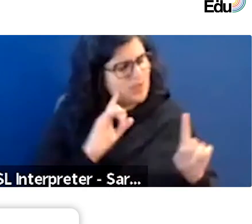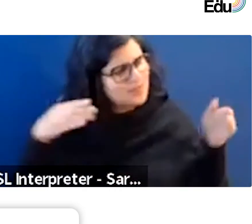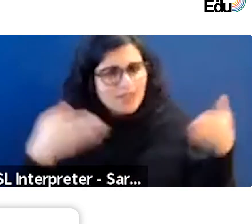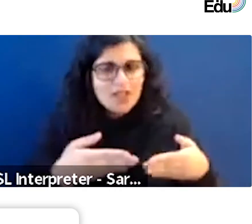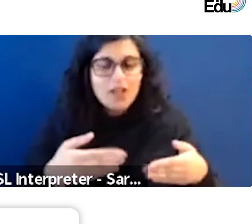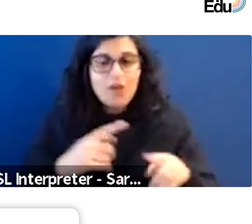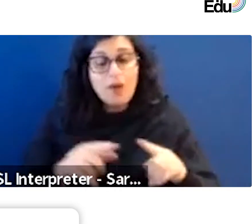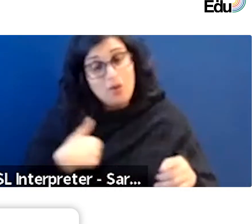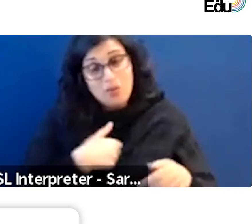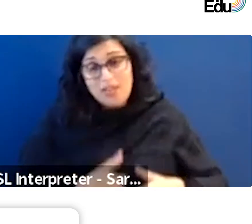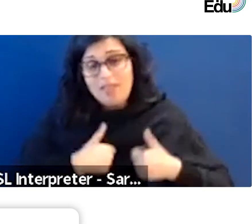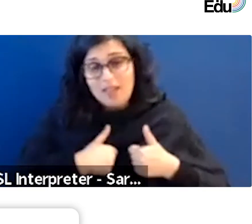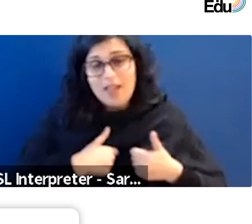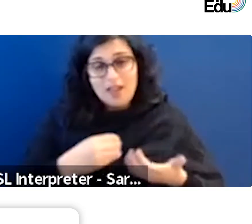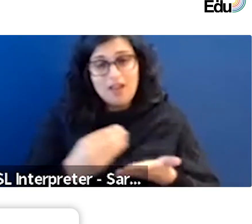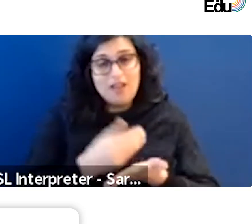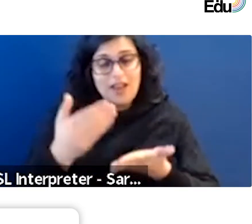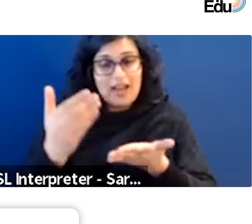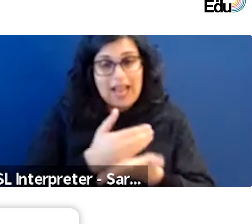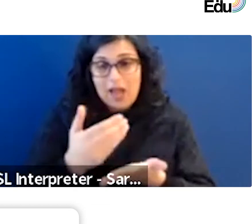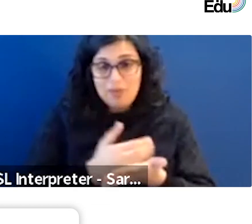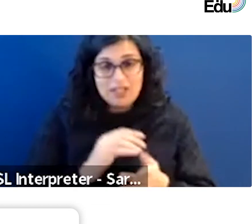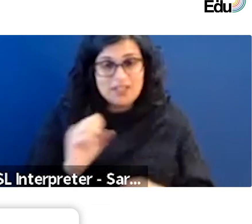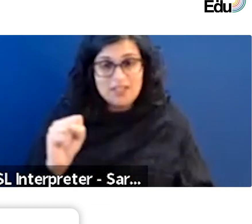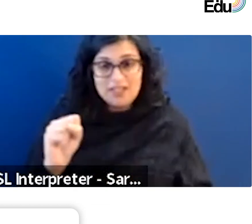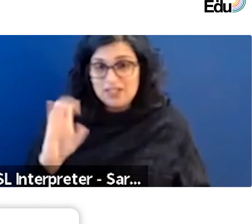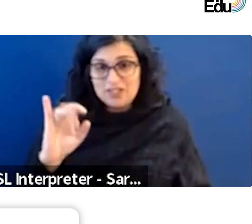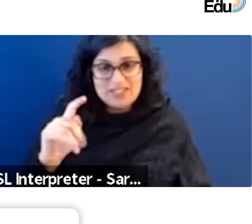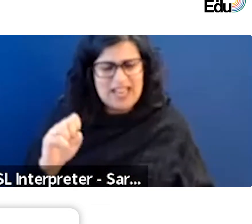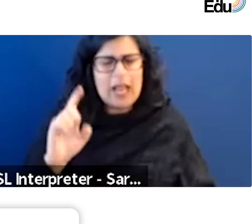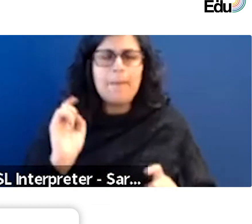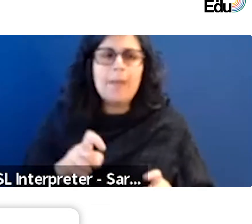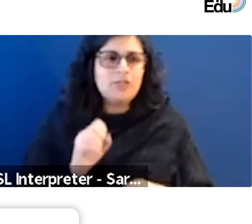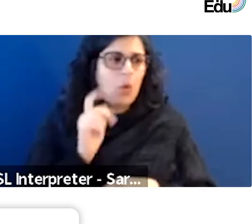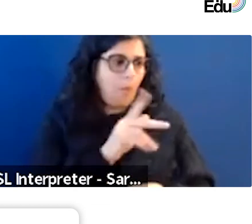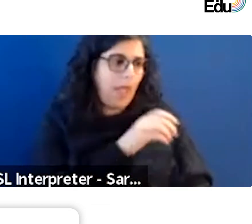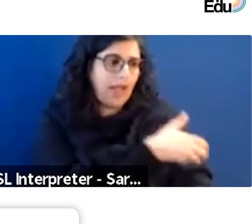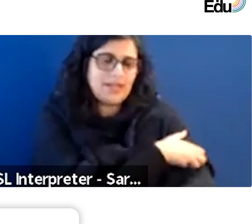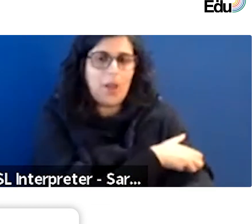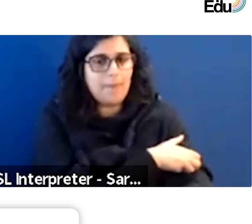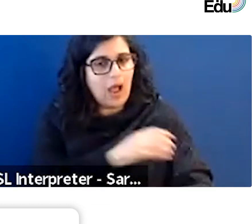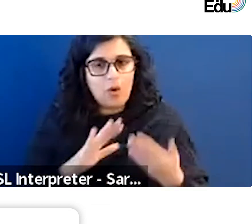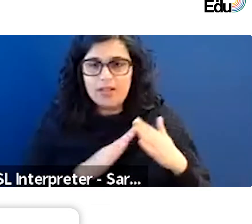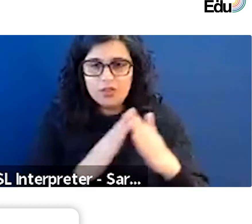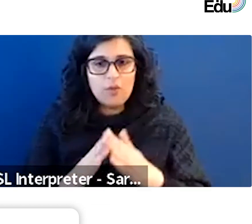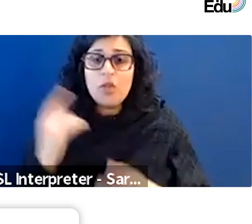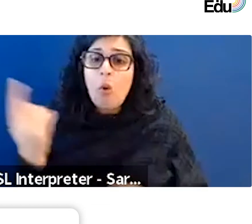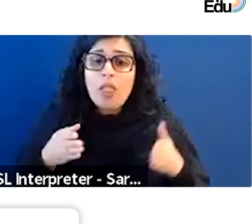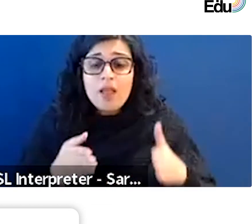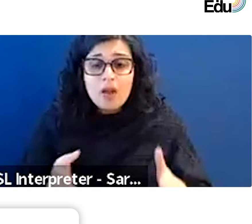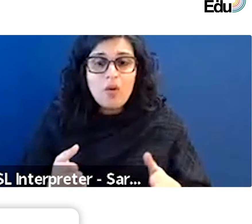live in a capitalistic society. It has to go back to empower these communities. It just has to. That's the only way I think that we can